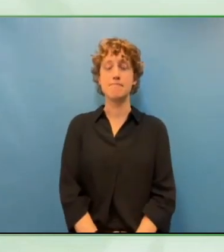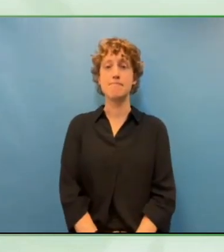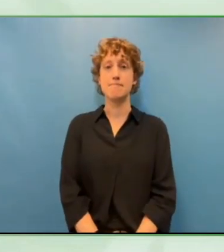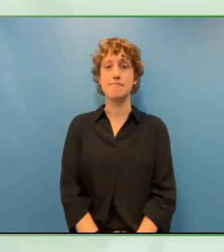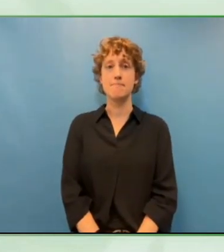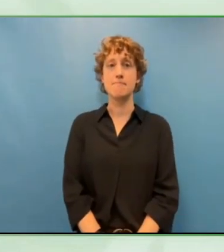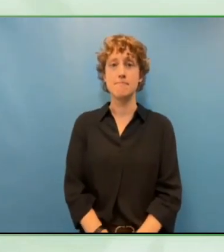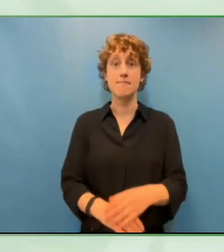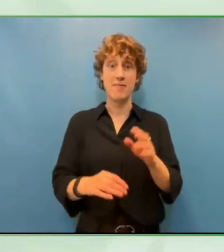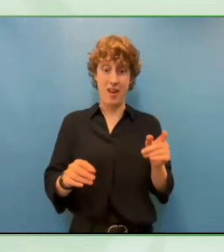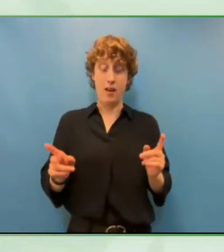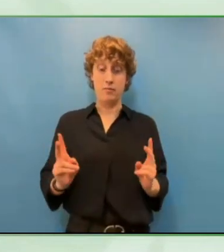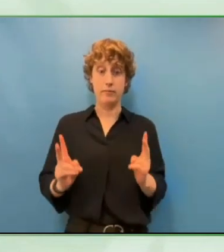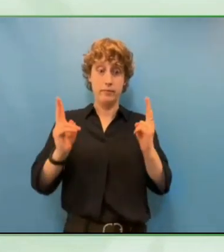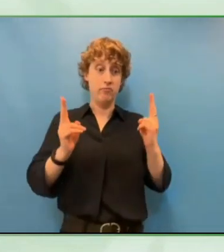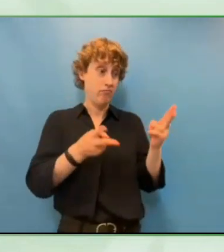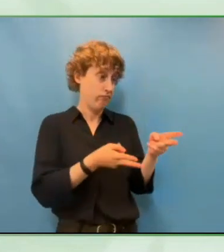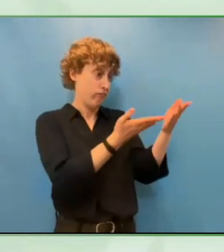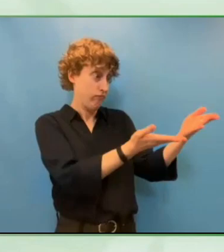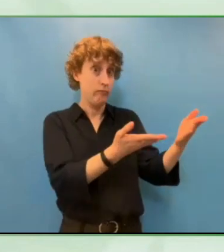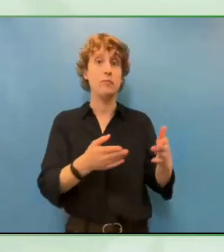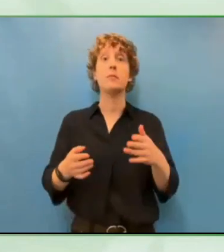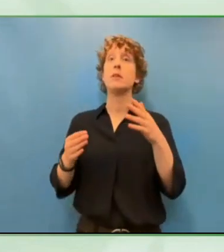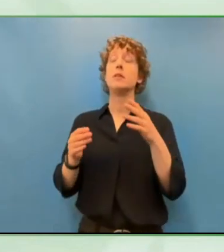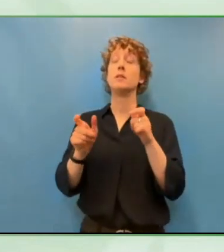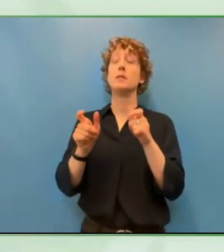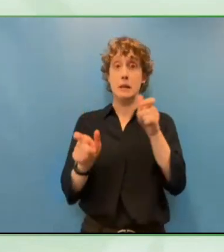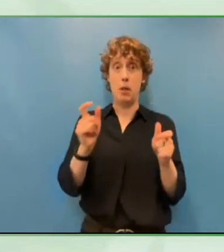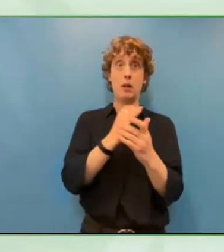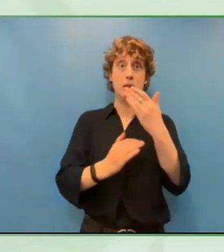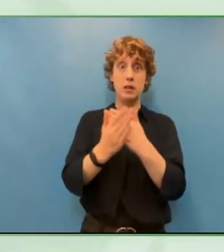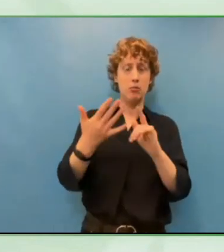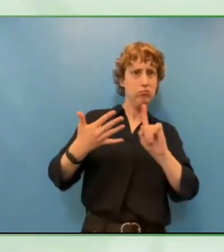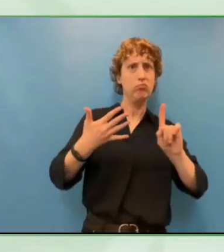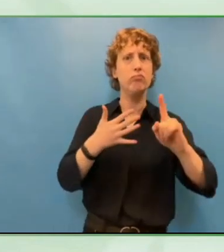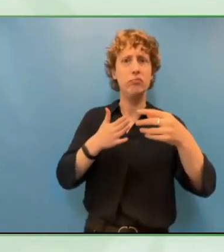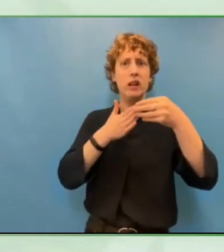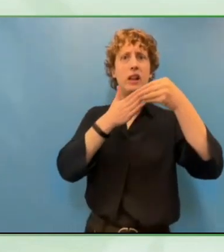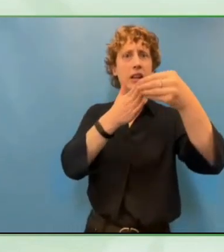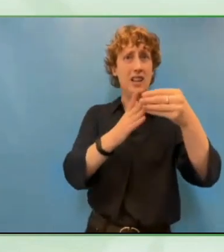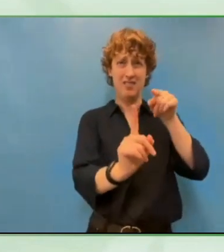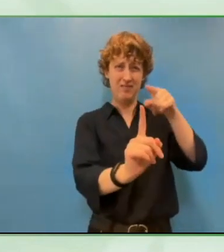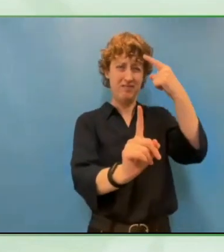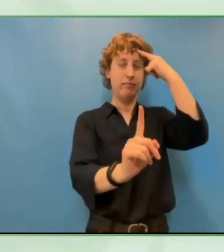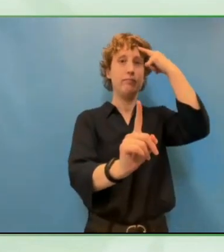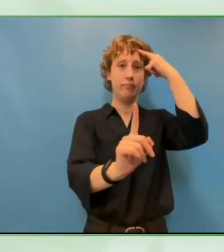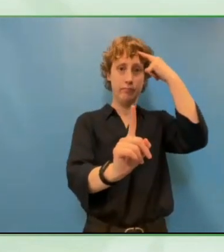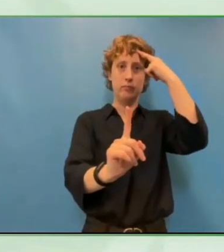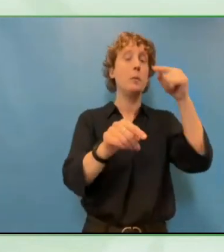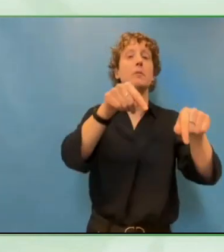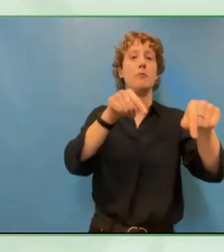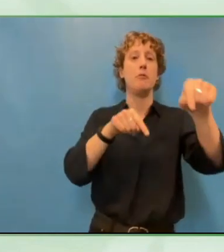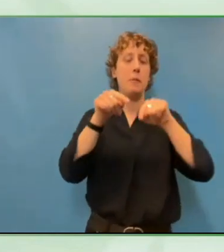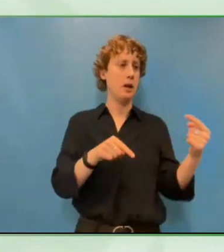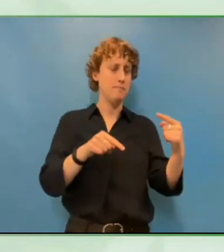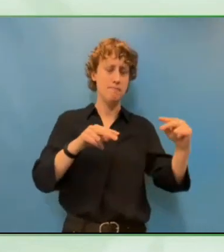But let's just go back for a second and look at the assumption that